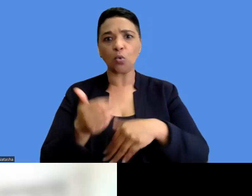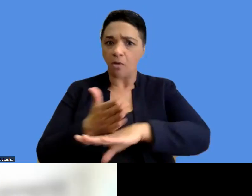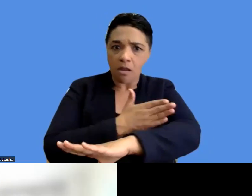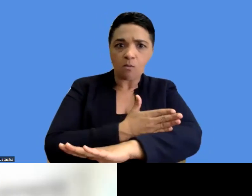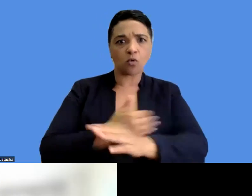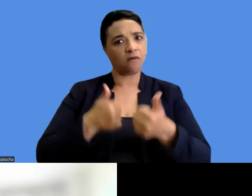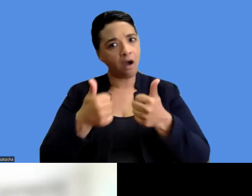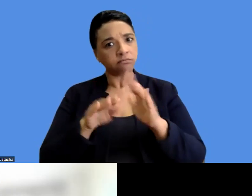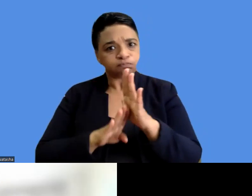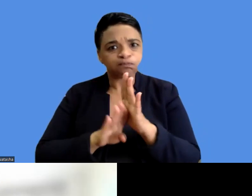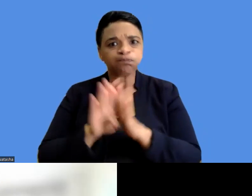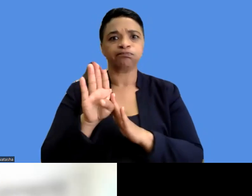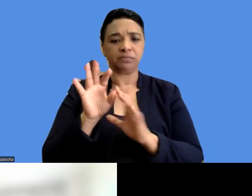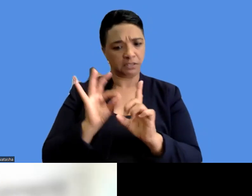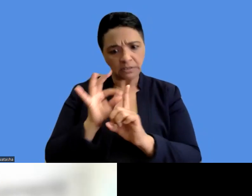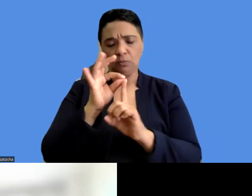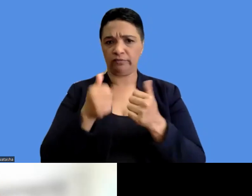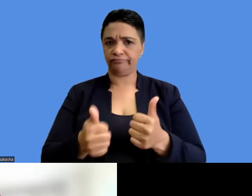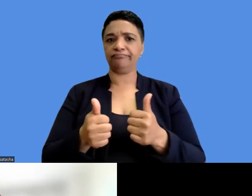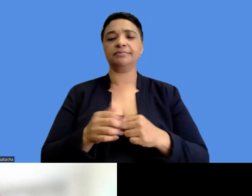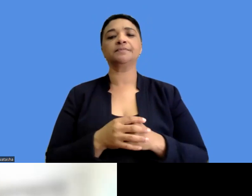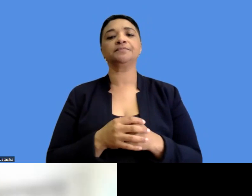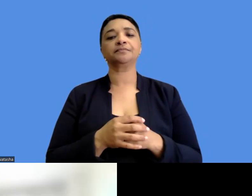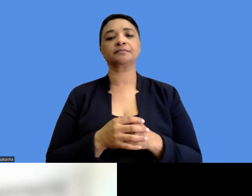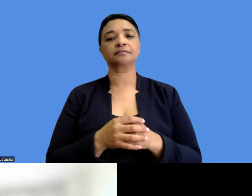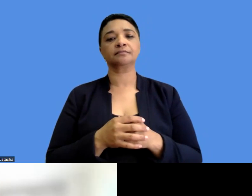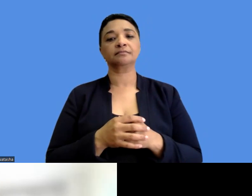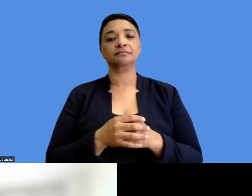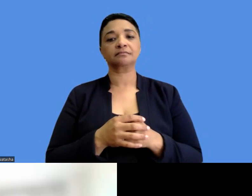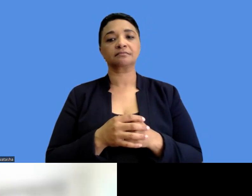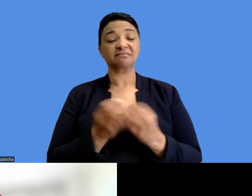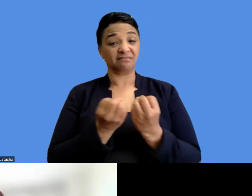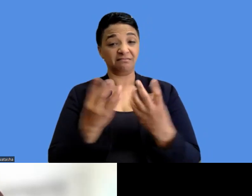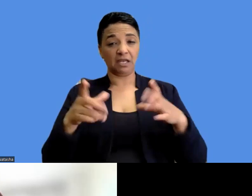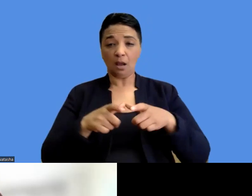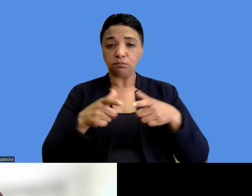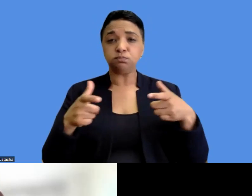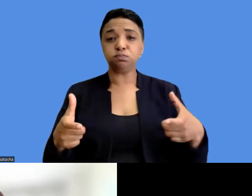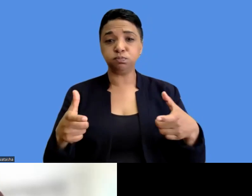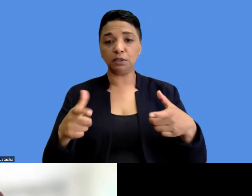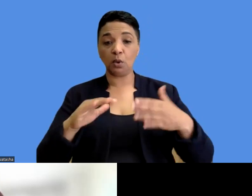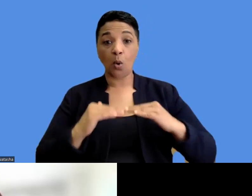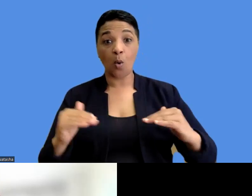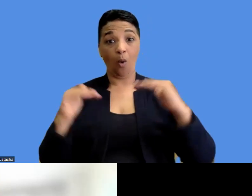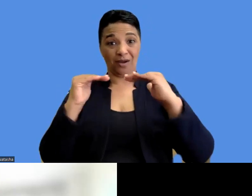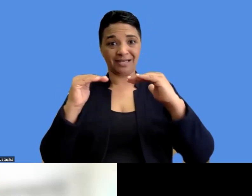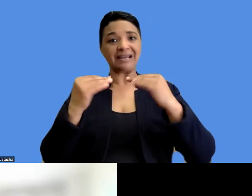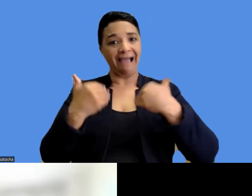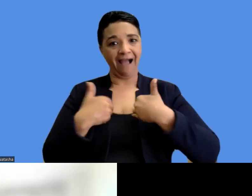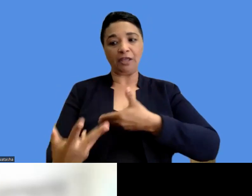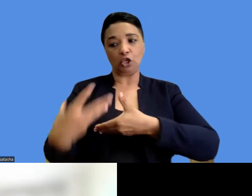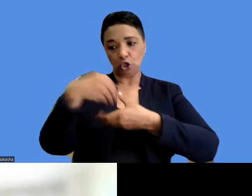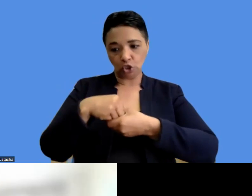large humanitarian organizations now have a strategy on disability inclusion, as well as a dedicated advisor.